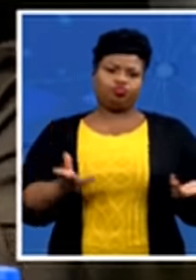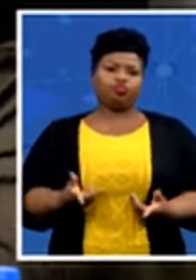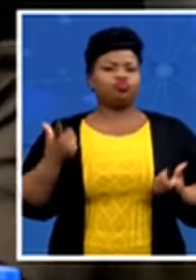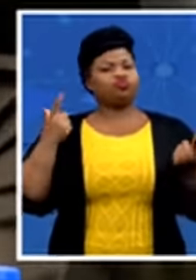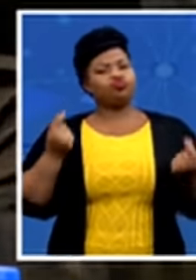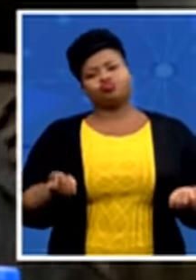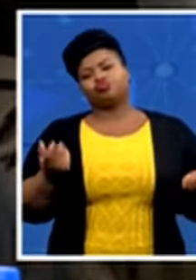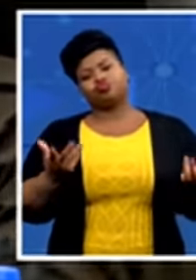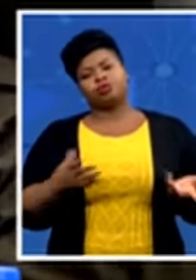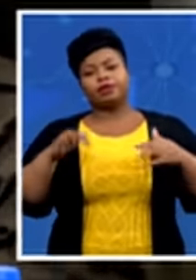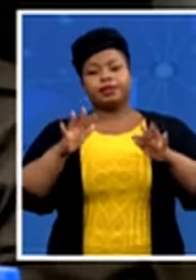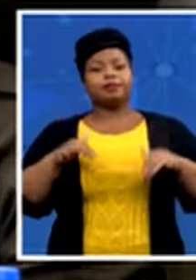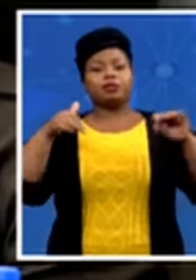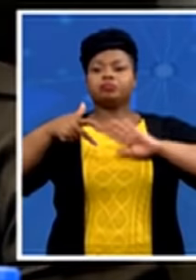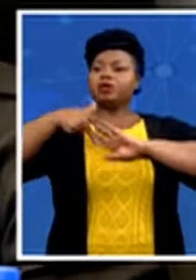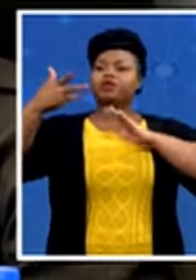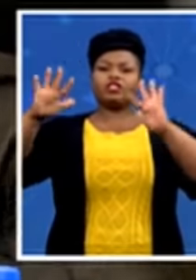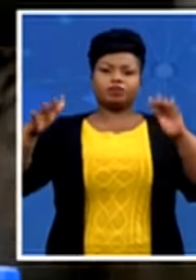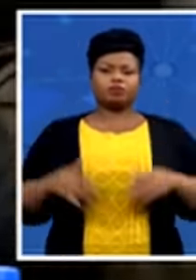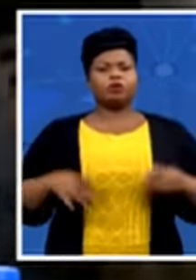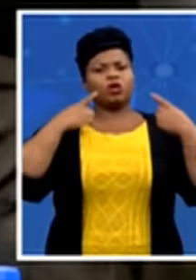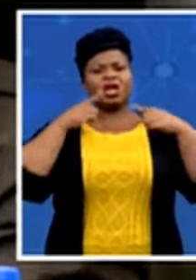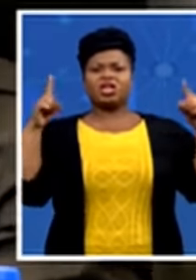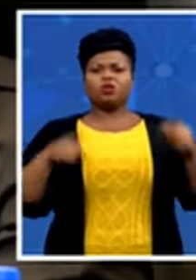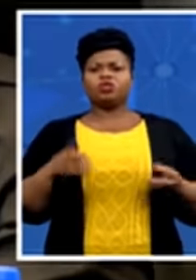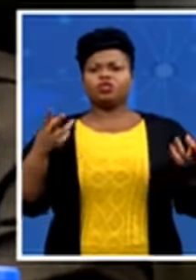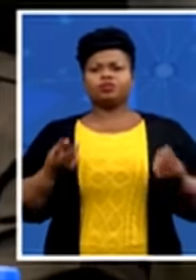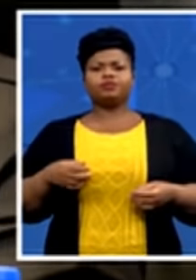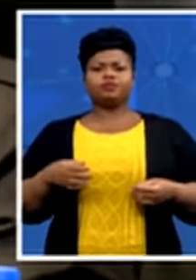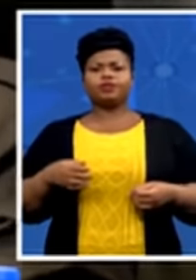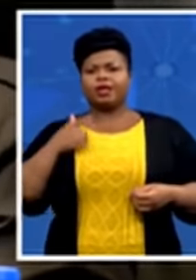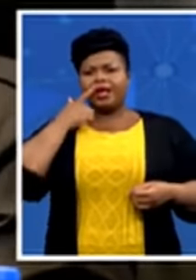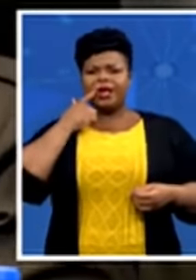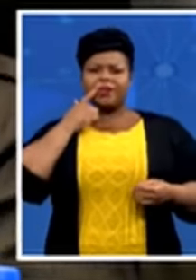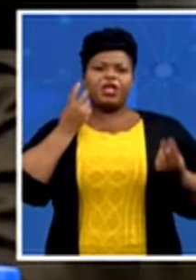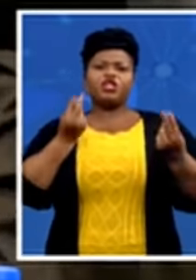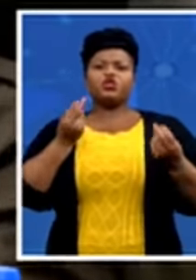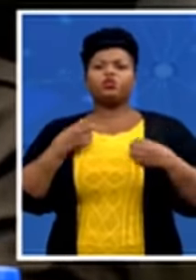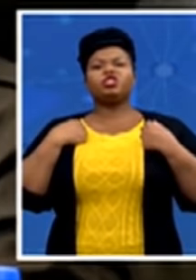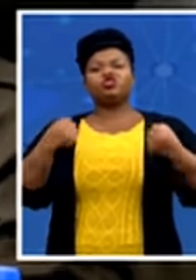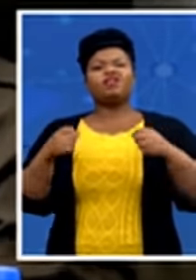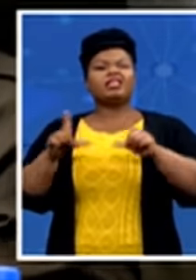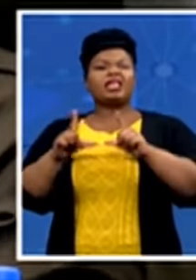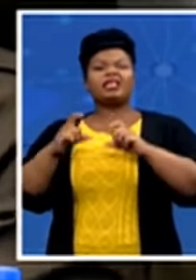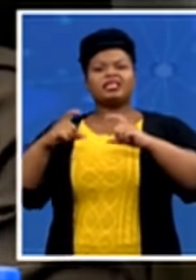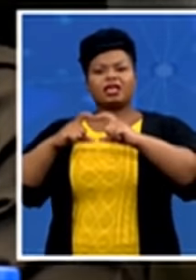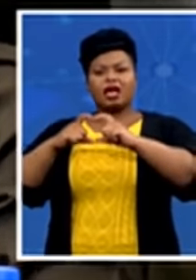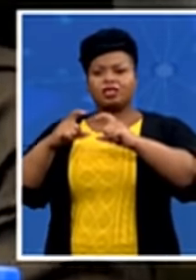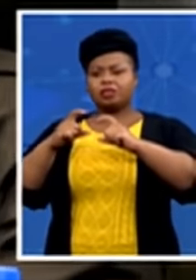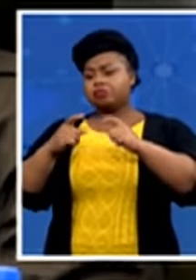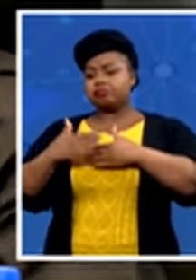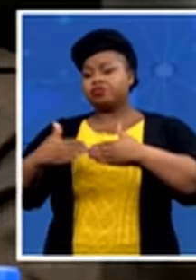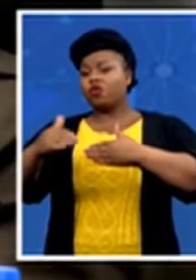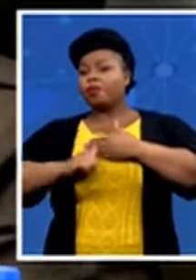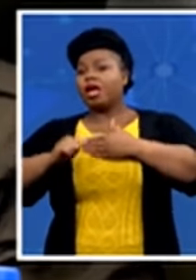we announce you'll have a new driver's license card in the next coming years and months. It is